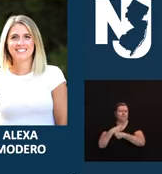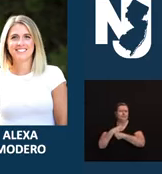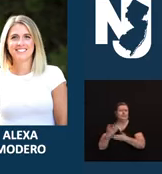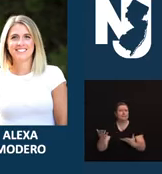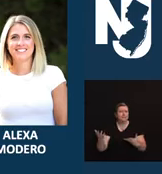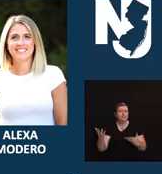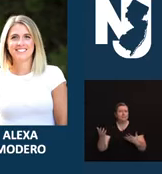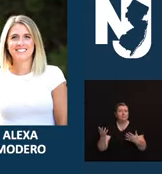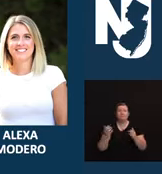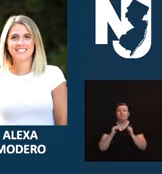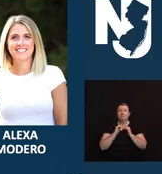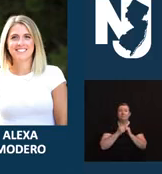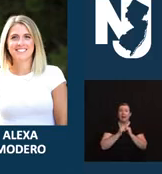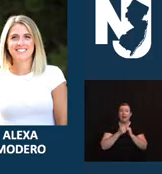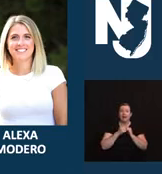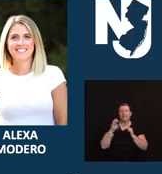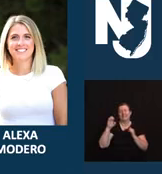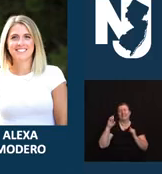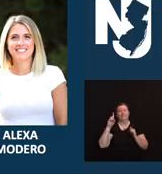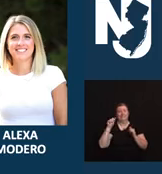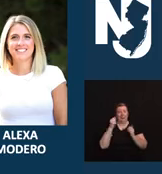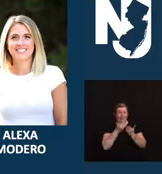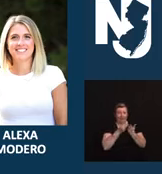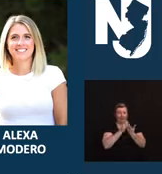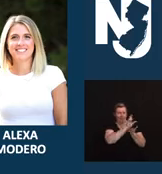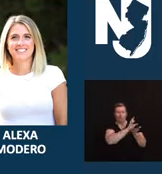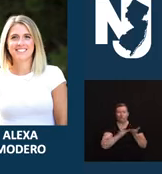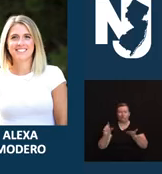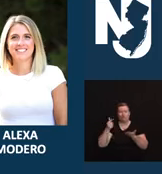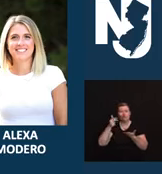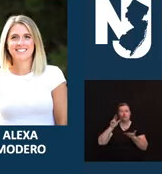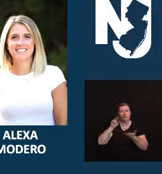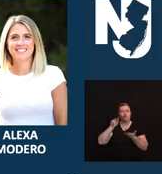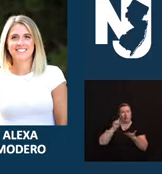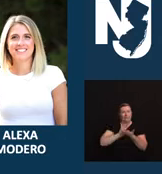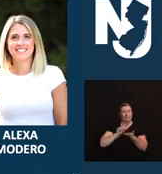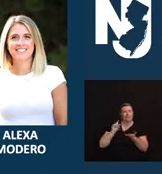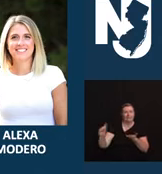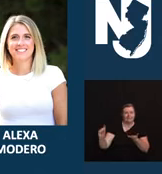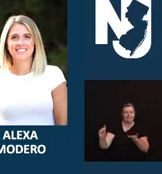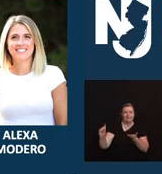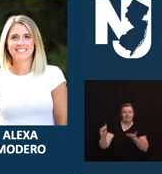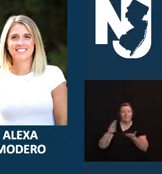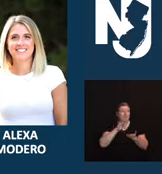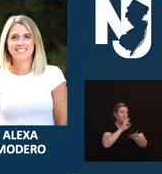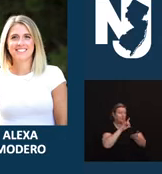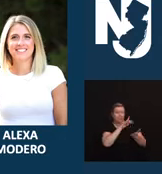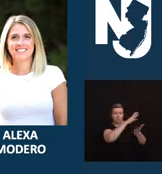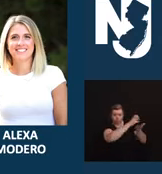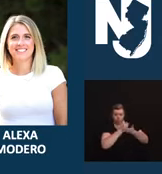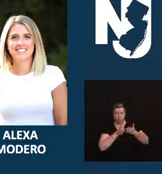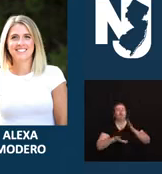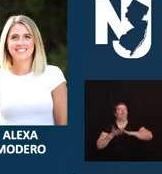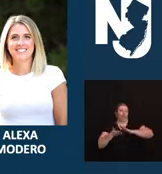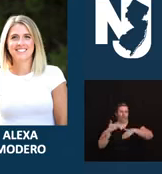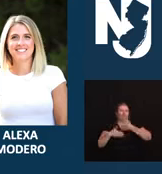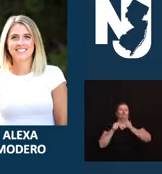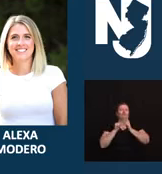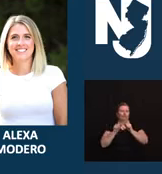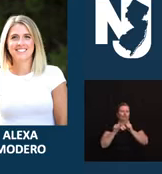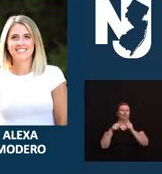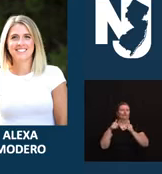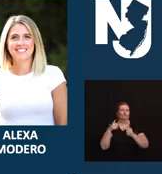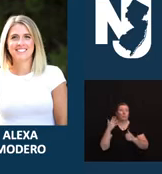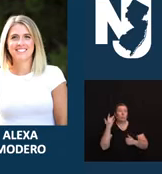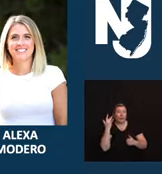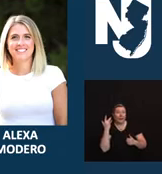for home-based nonprofits, Backpacks for Life has been able to continue its work during a time when in-person fundraisers and